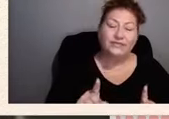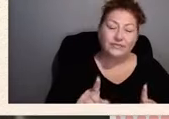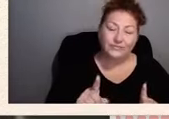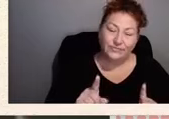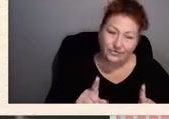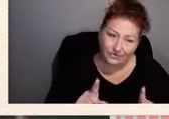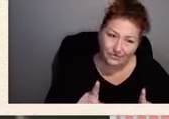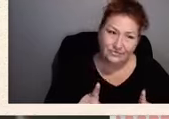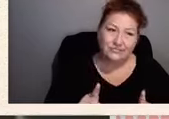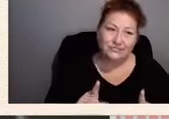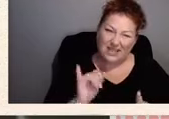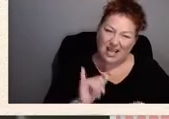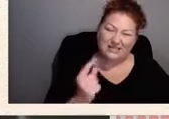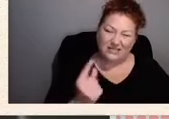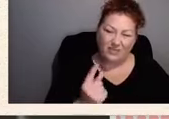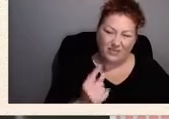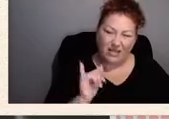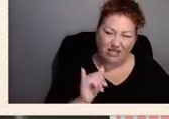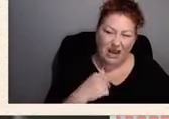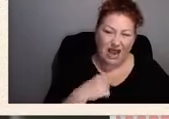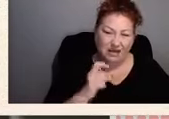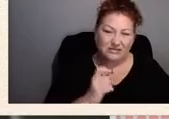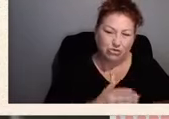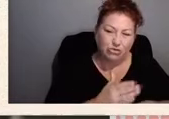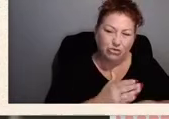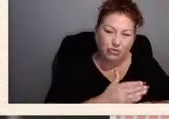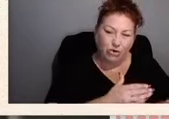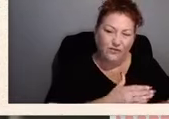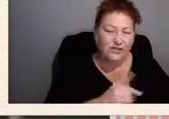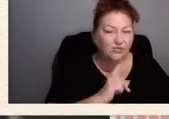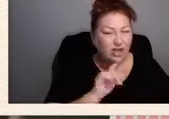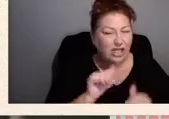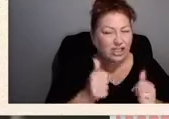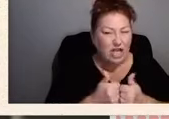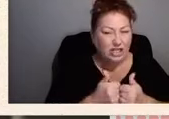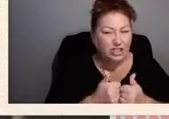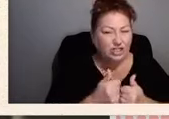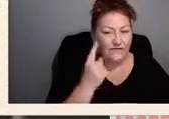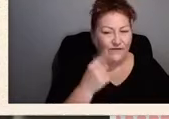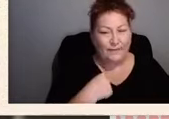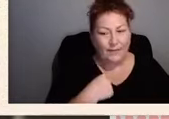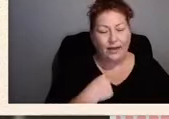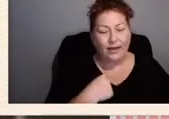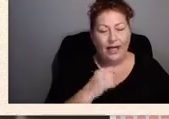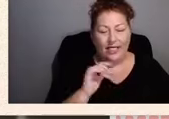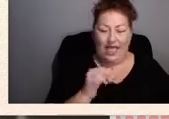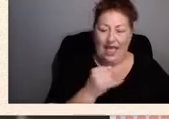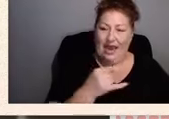that is something that is a little bit challenging. Is that line between